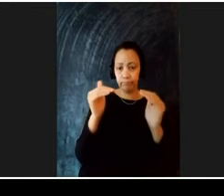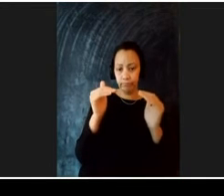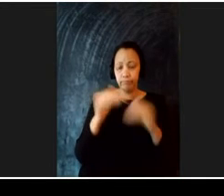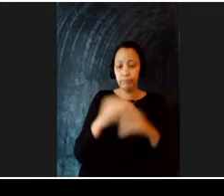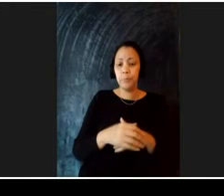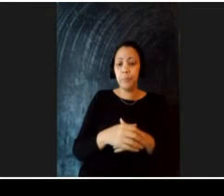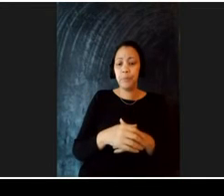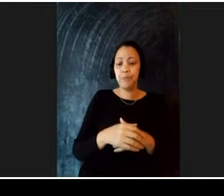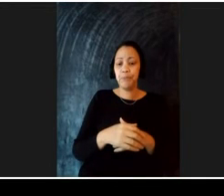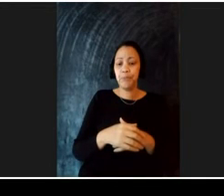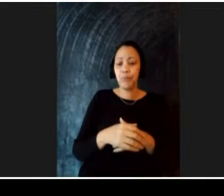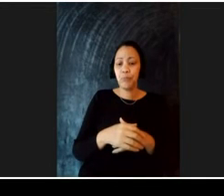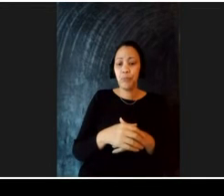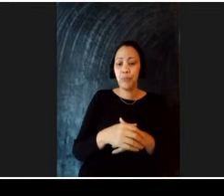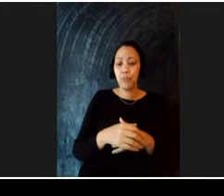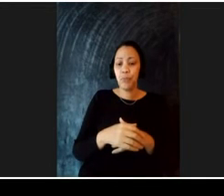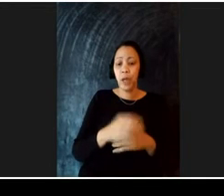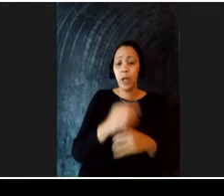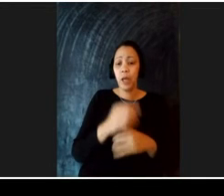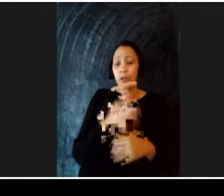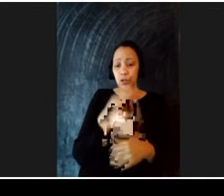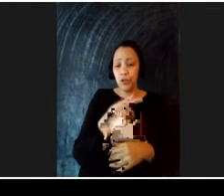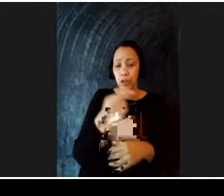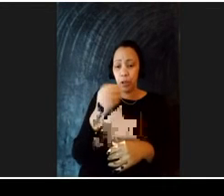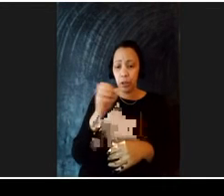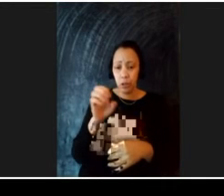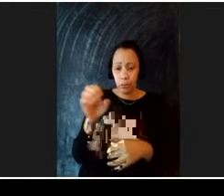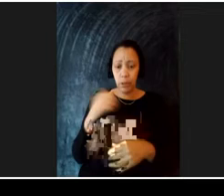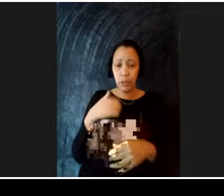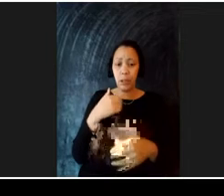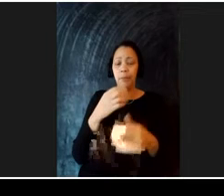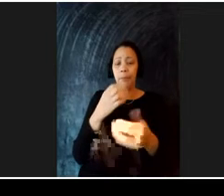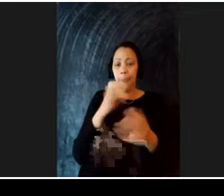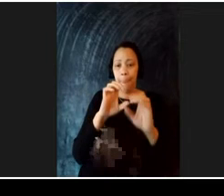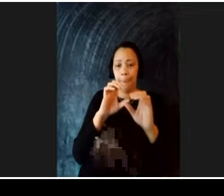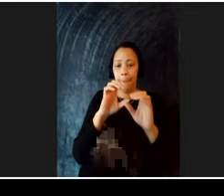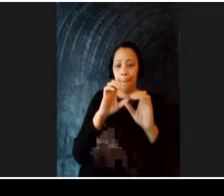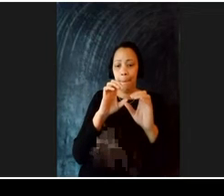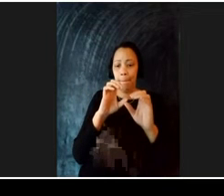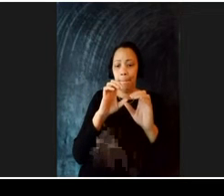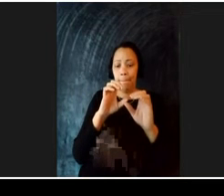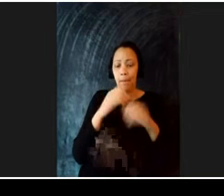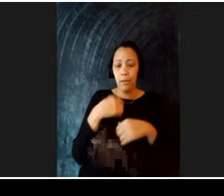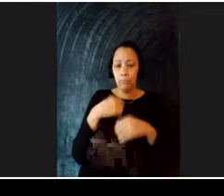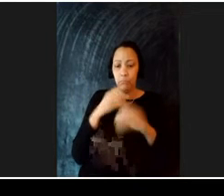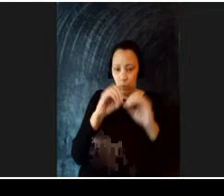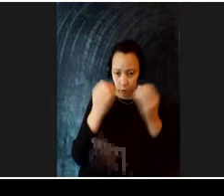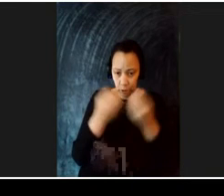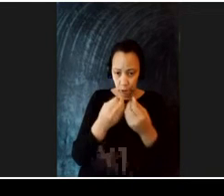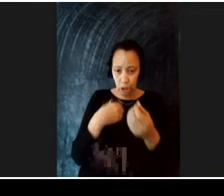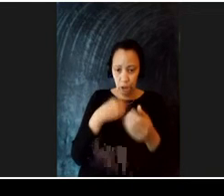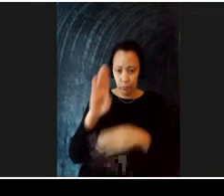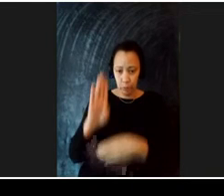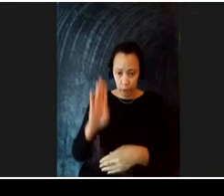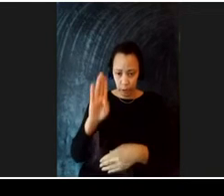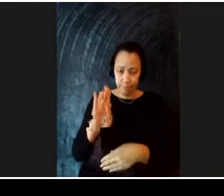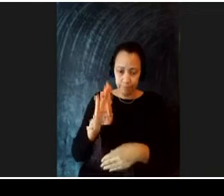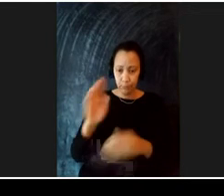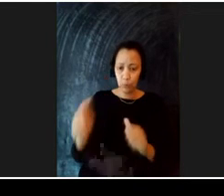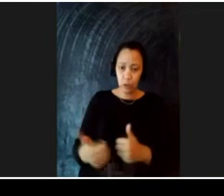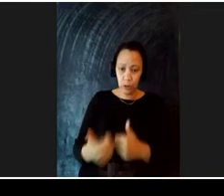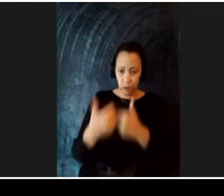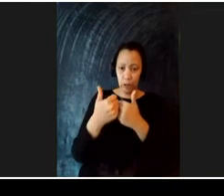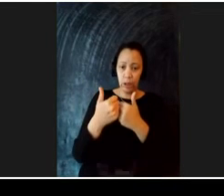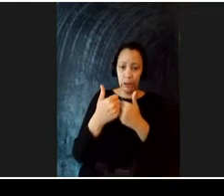economic inequity we do this work through Direct Services advocacy and culture change gge has been a leader in a conversation around